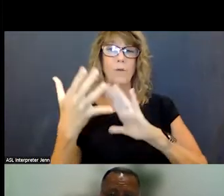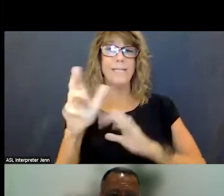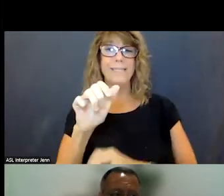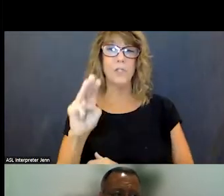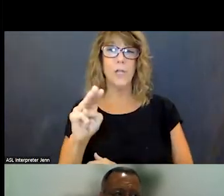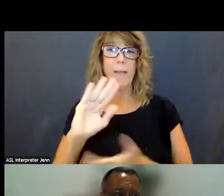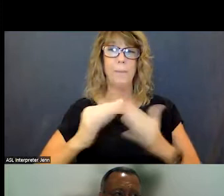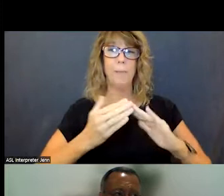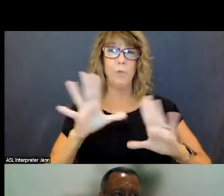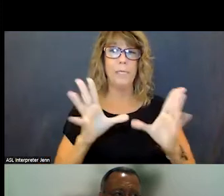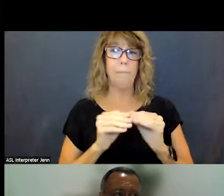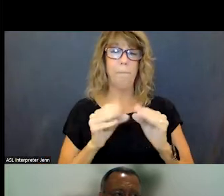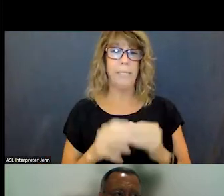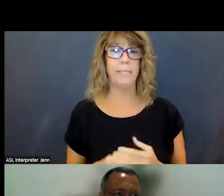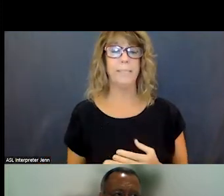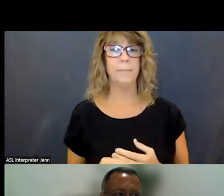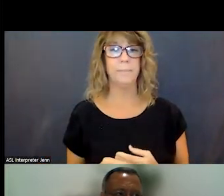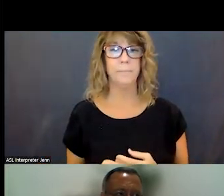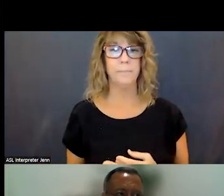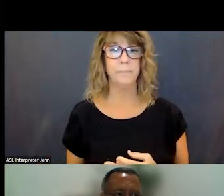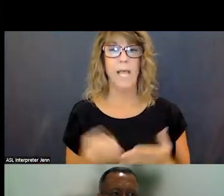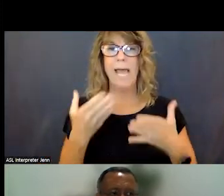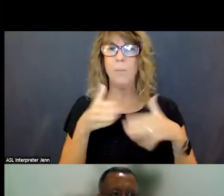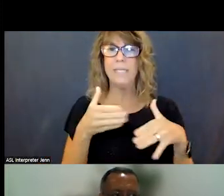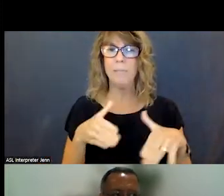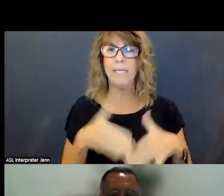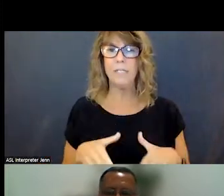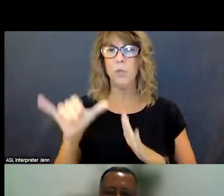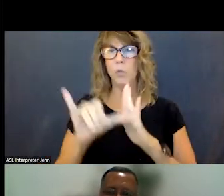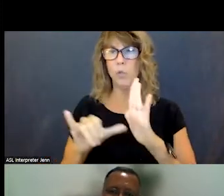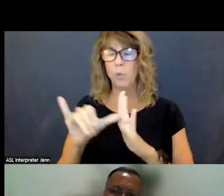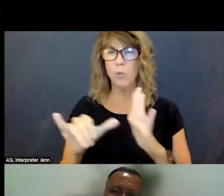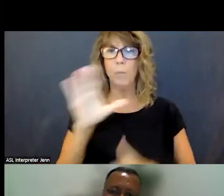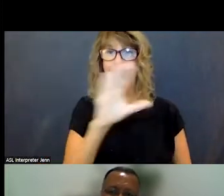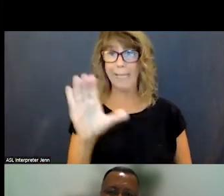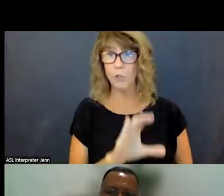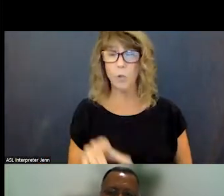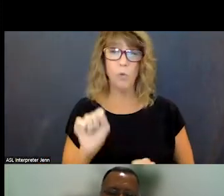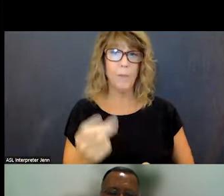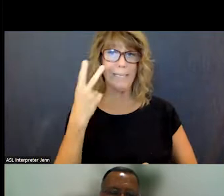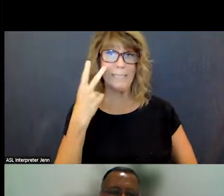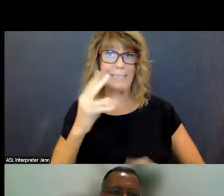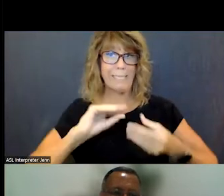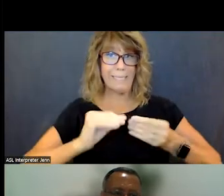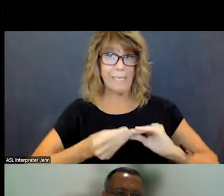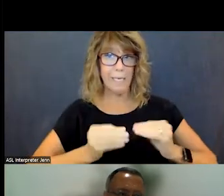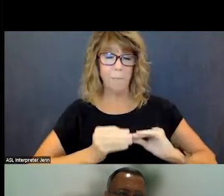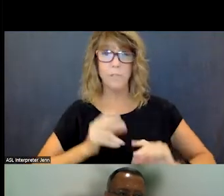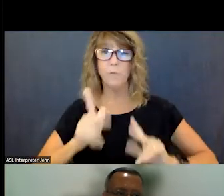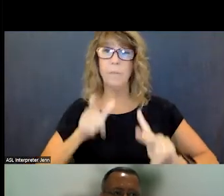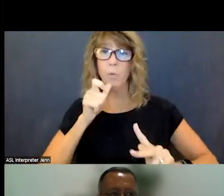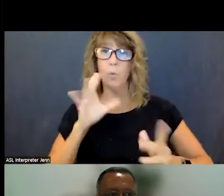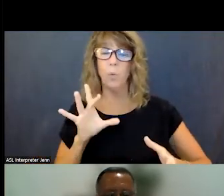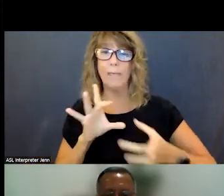meetings. And if you'll notice, we split it into YouTube and Zoom so that you can see the various numbers from those who were connecting